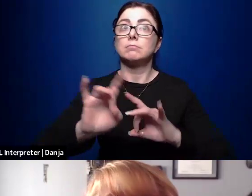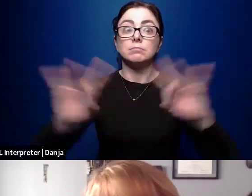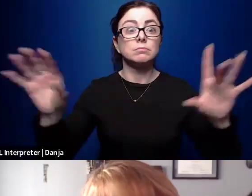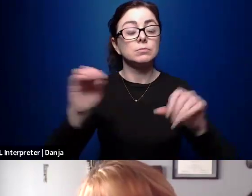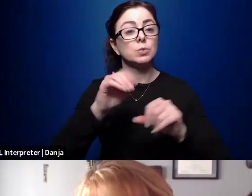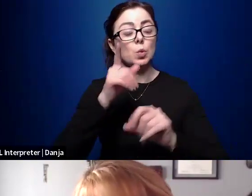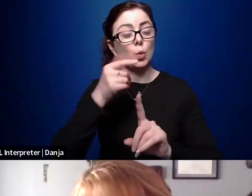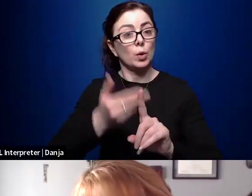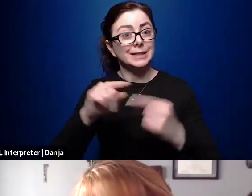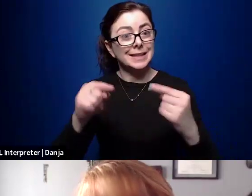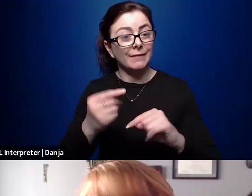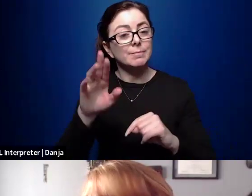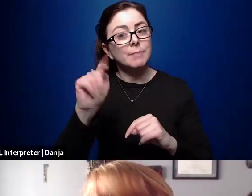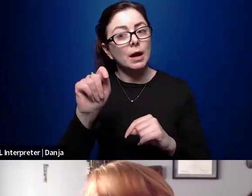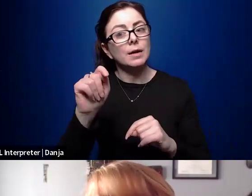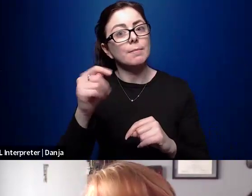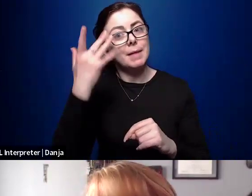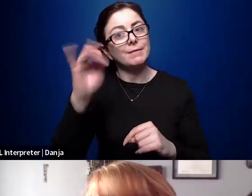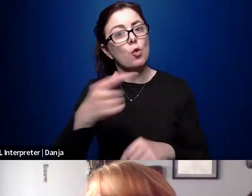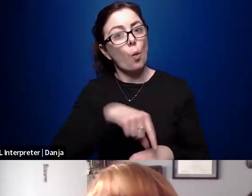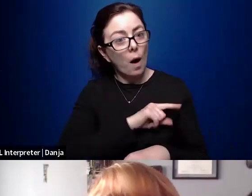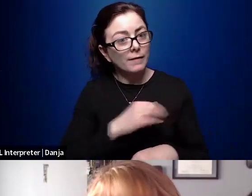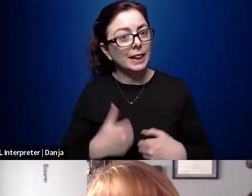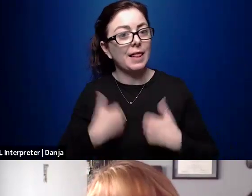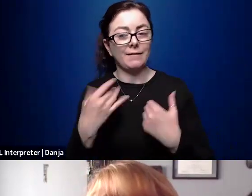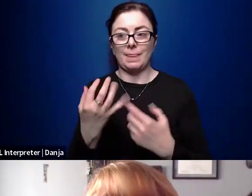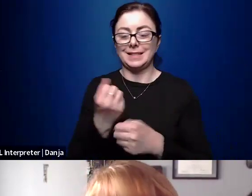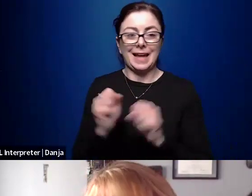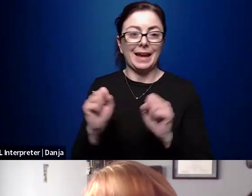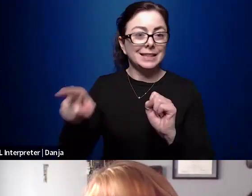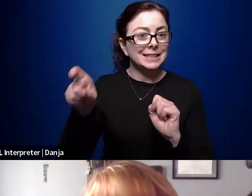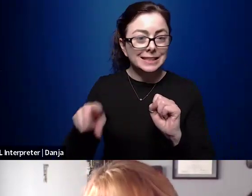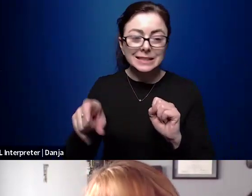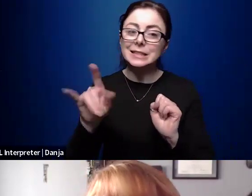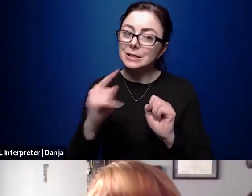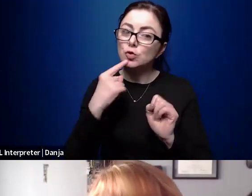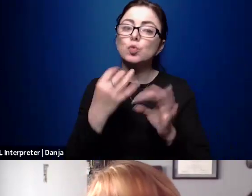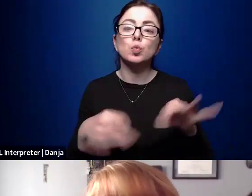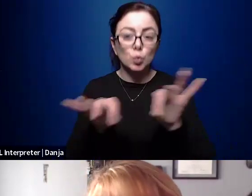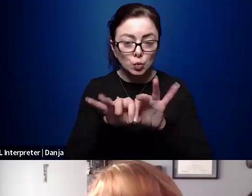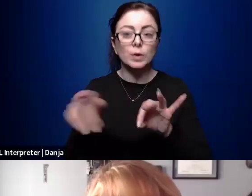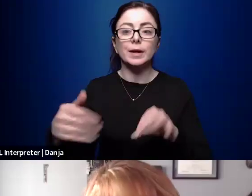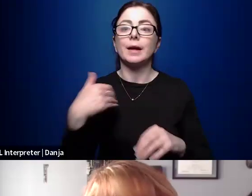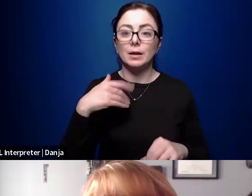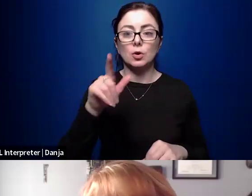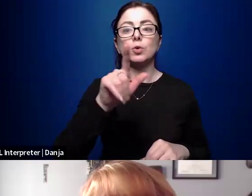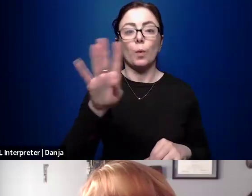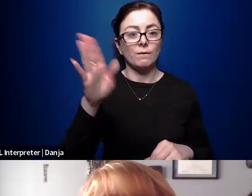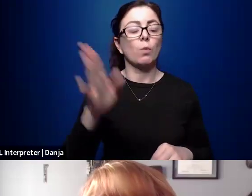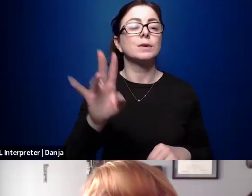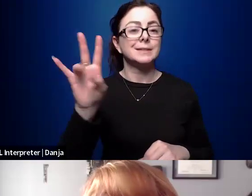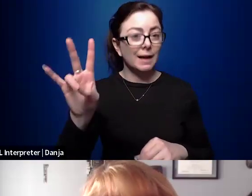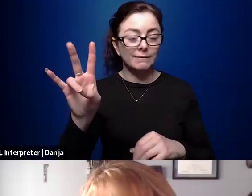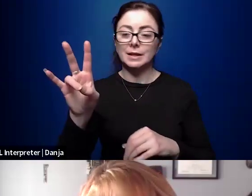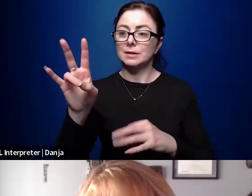life and the safety that he deserves, it is absolutely crucial that he has 24/7 around the clock care of